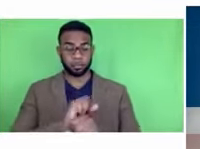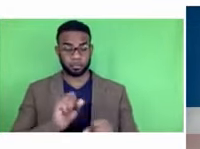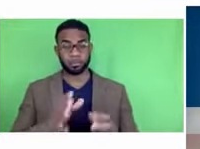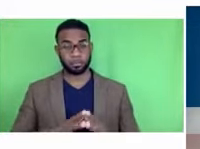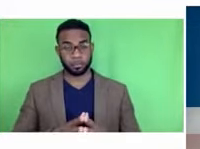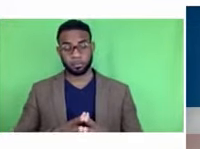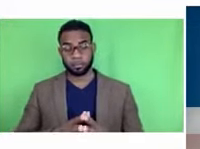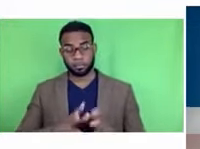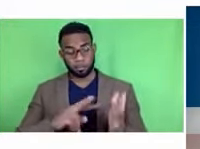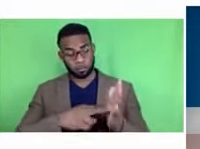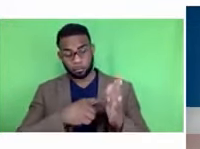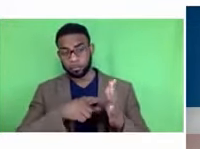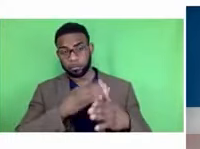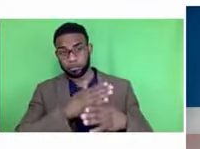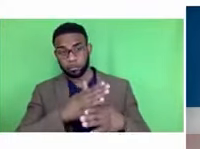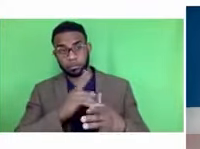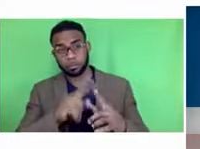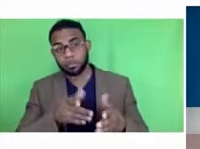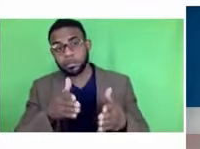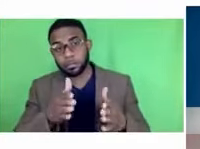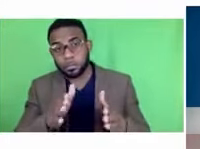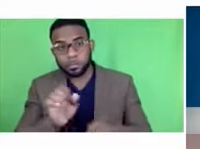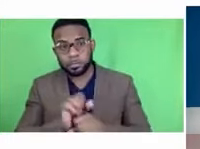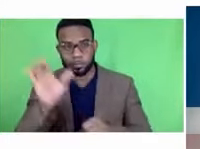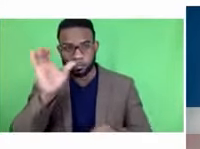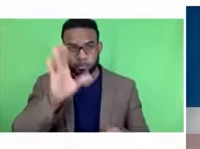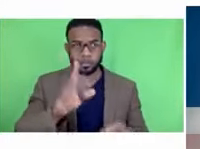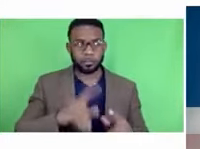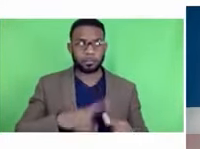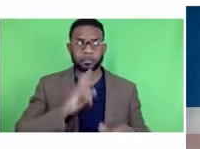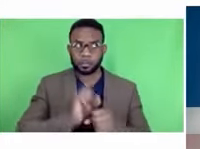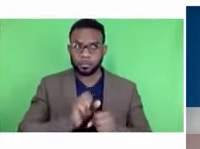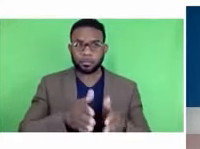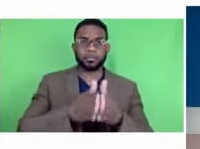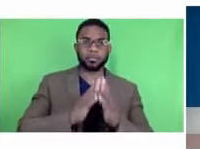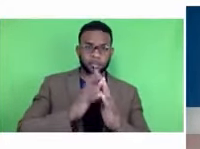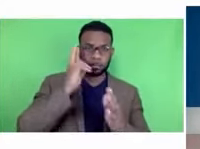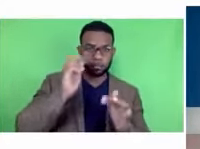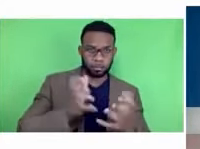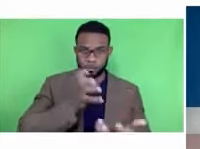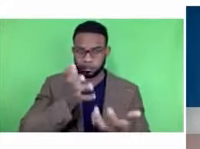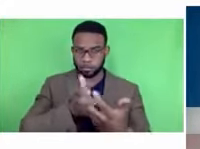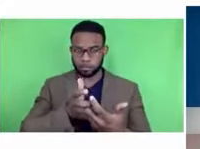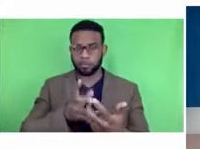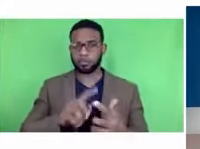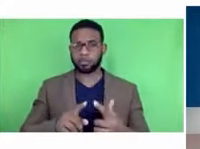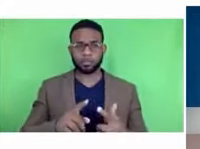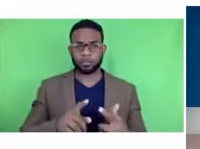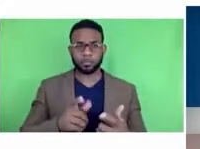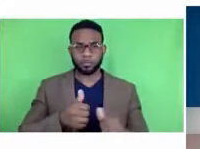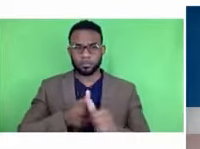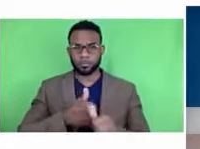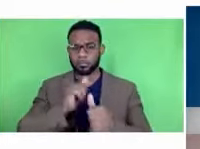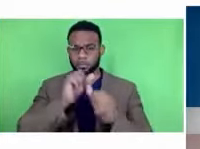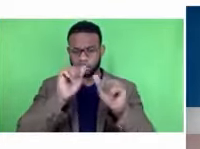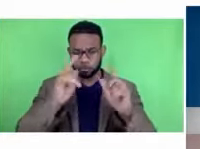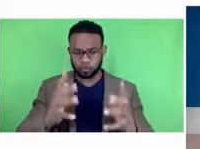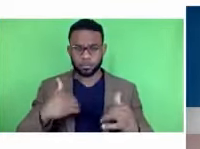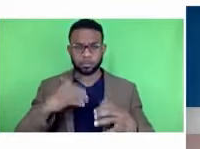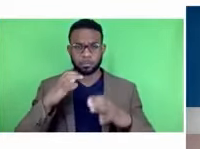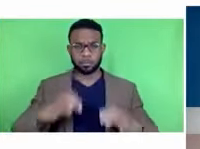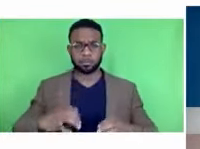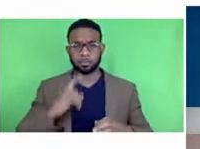the purpose of disclosure is to allow the job seeker to actually request reasonable accommodation, but you know, according to a lot of my clients, they're